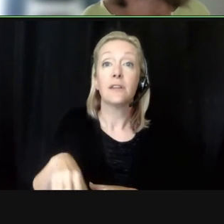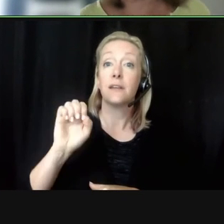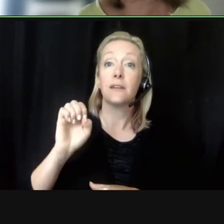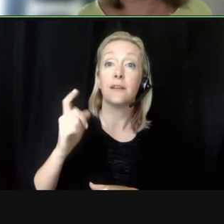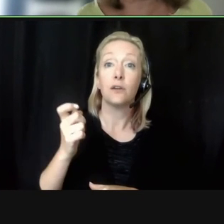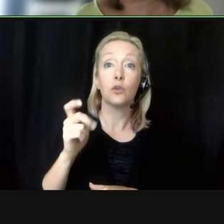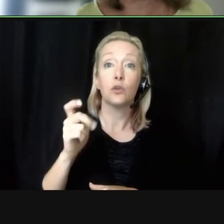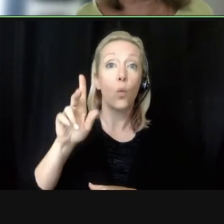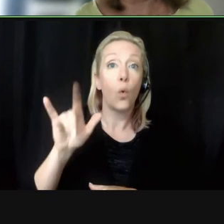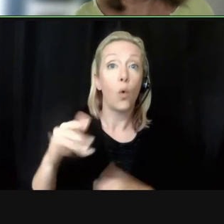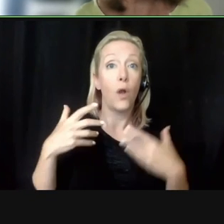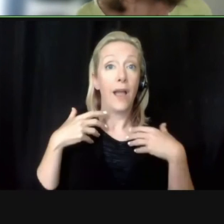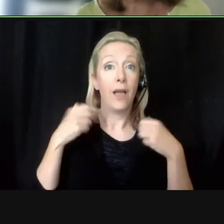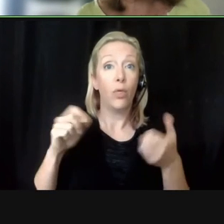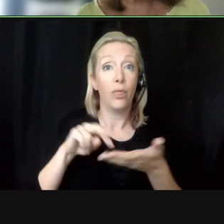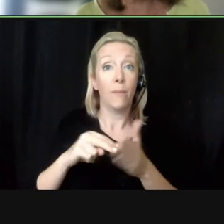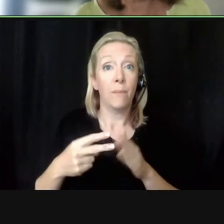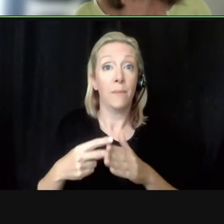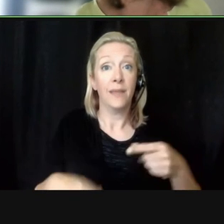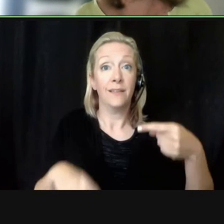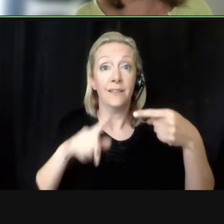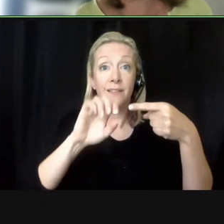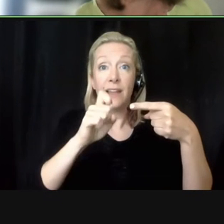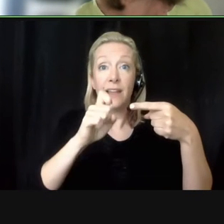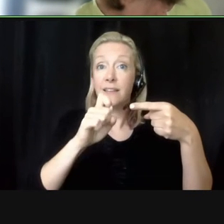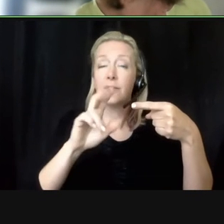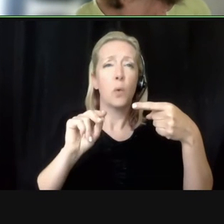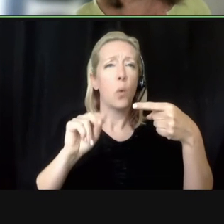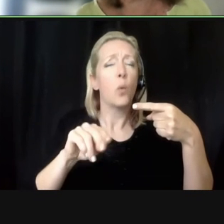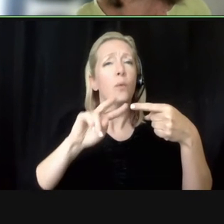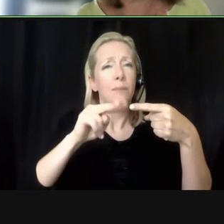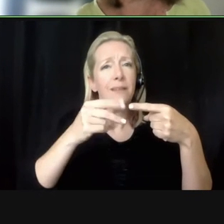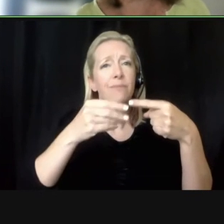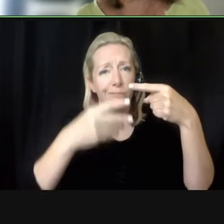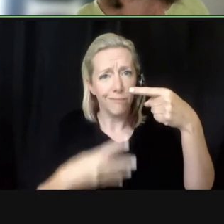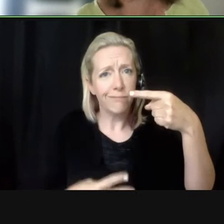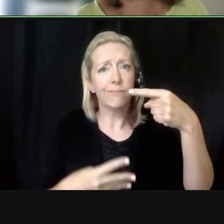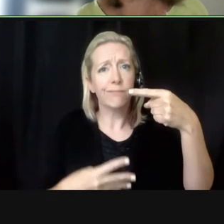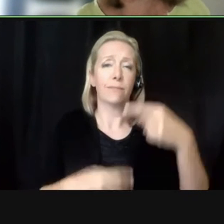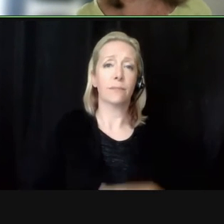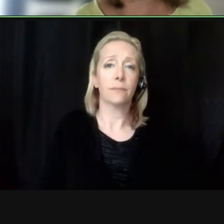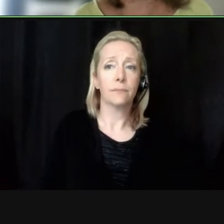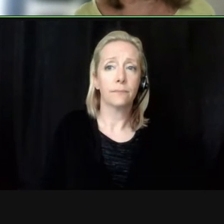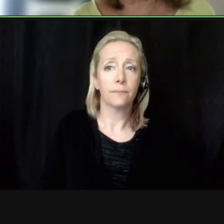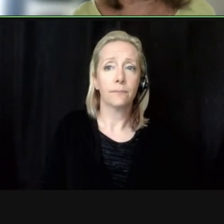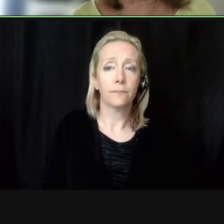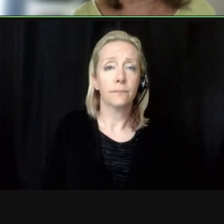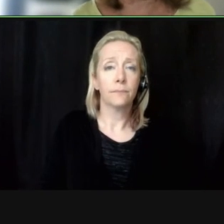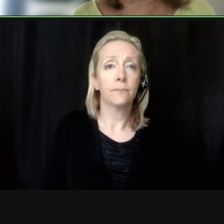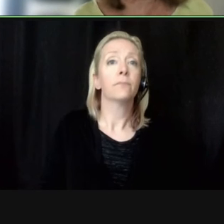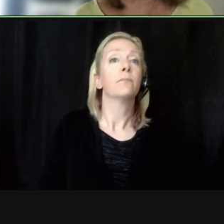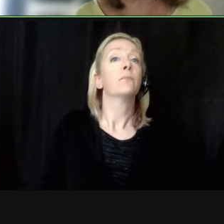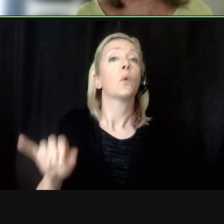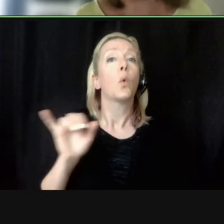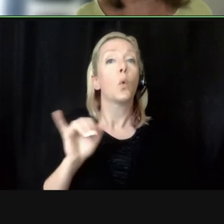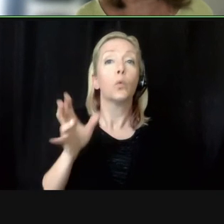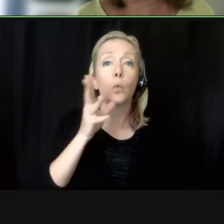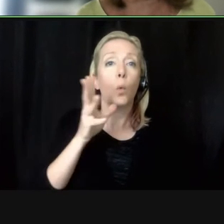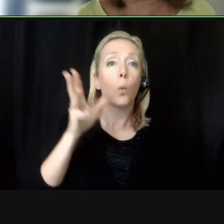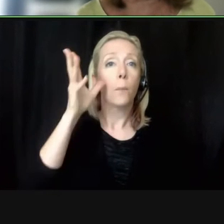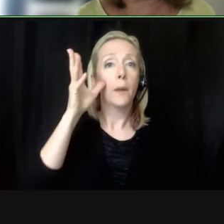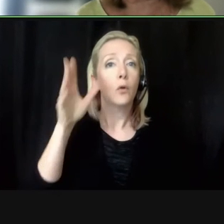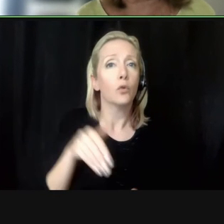and reproductive health. The other thing that is really important is that they do not generally believe that their child can have